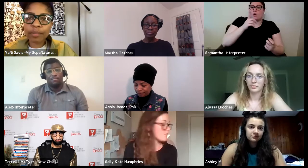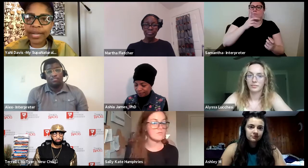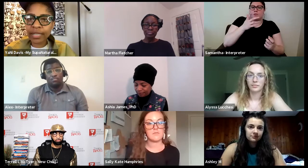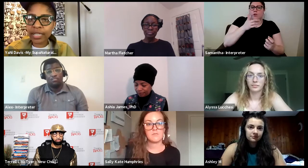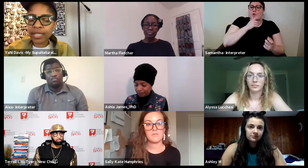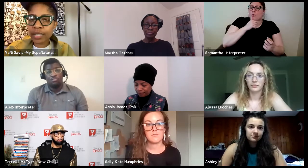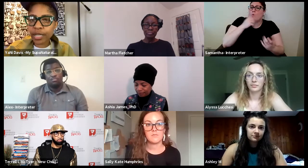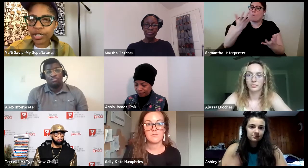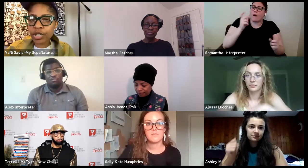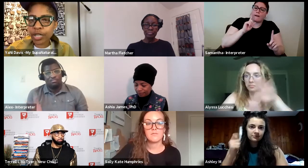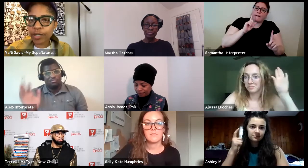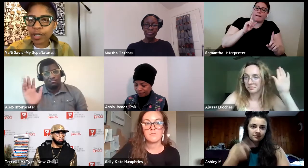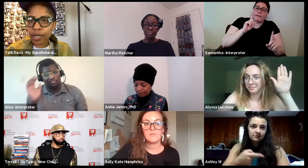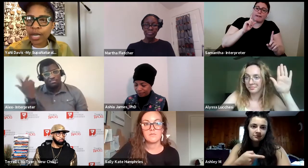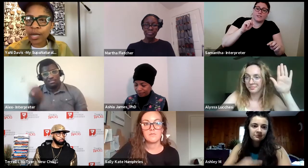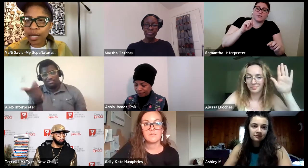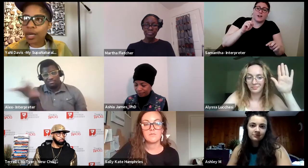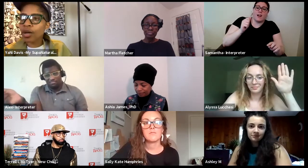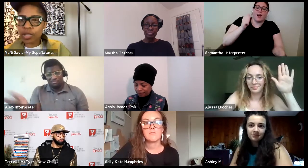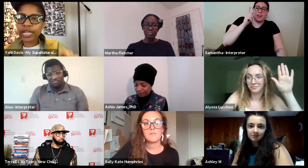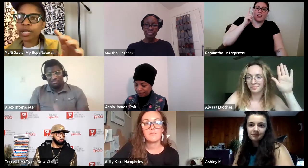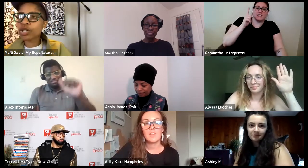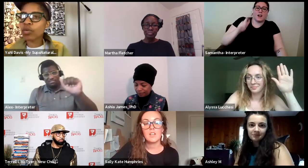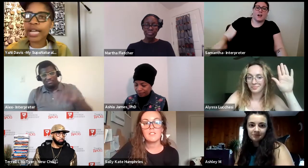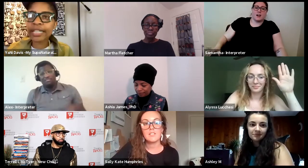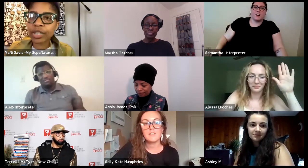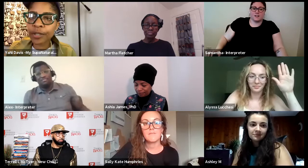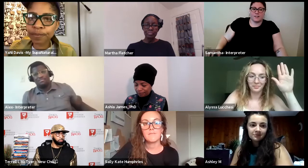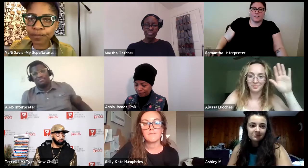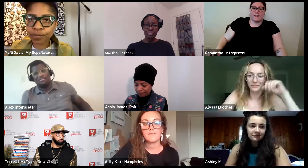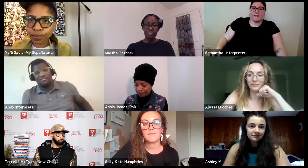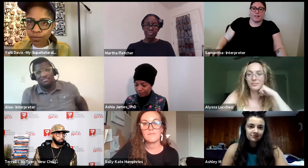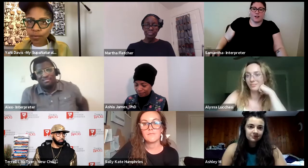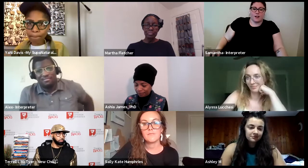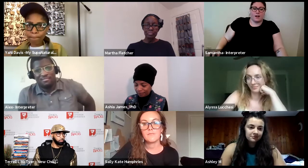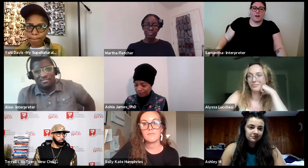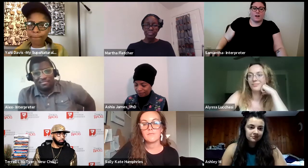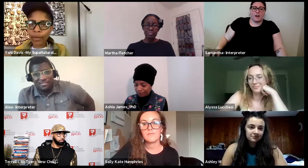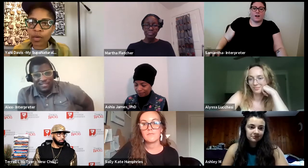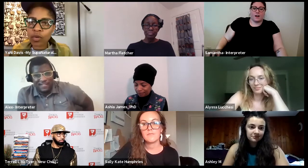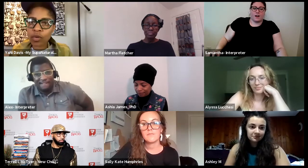Any of our panelists care to share? Yes, let's start with Ashley.